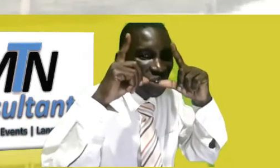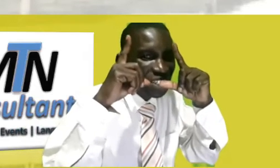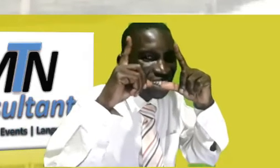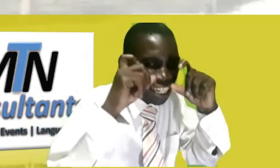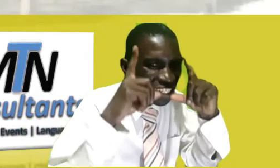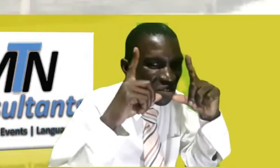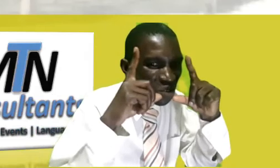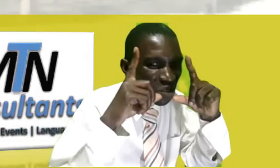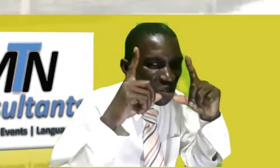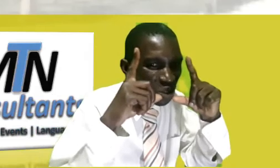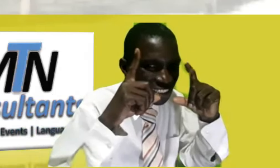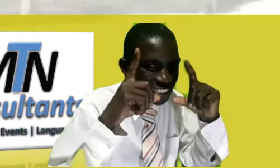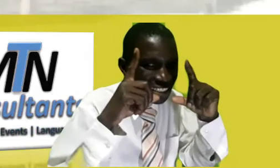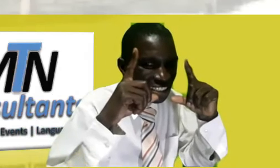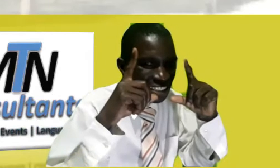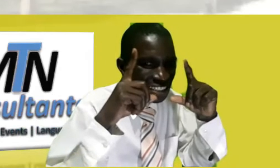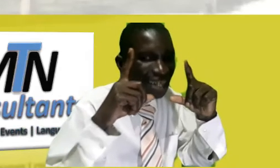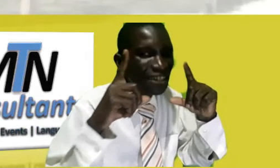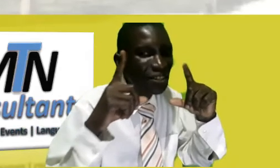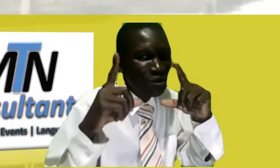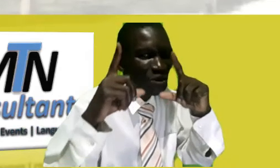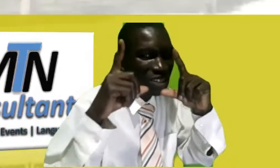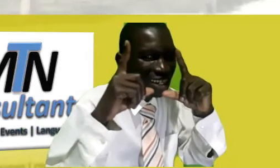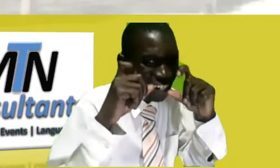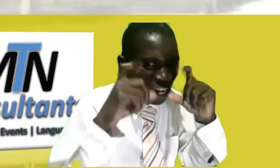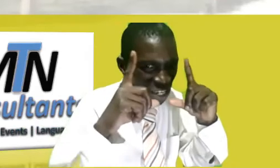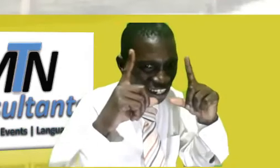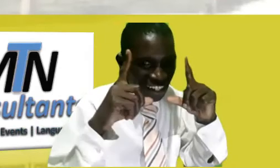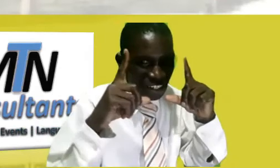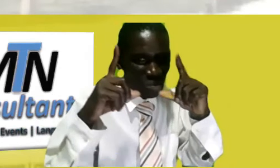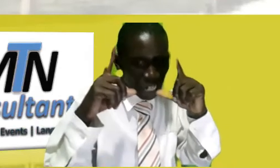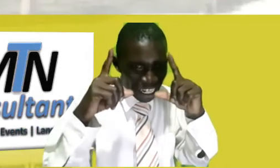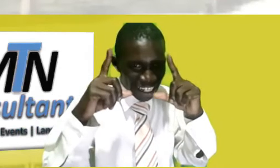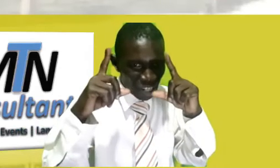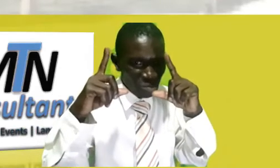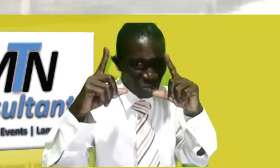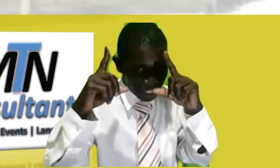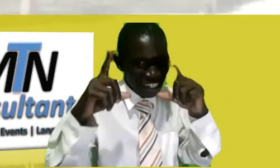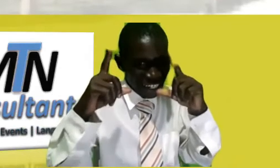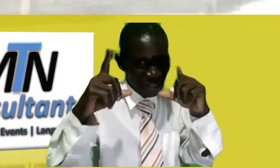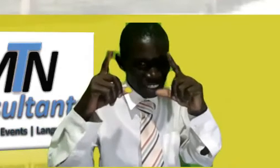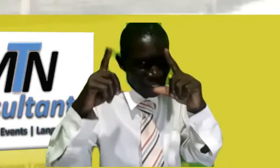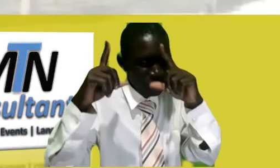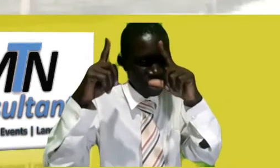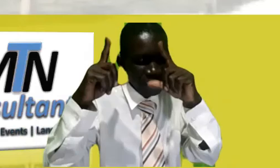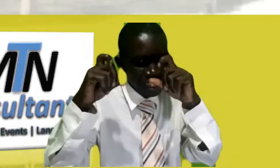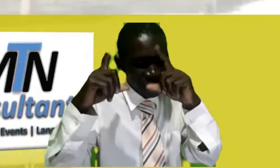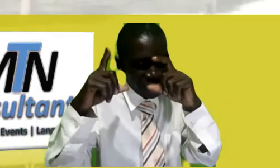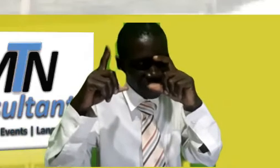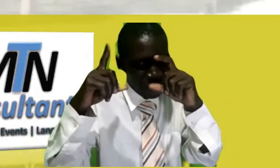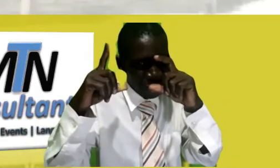is always taking photos. That one who is camera. So my name, sign language name